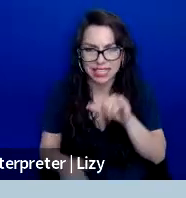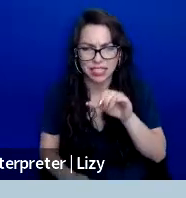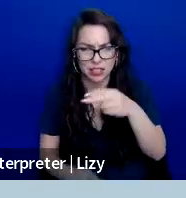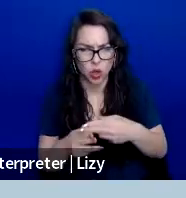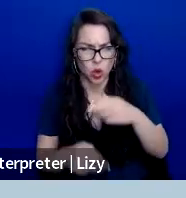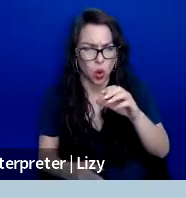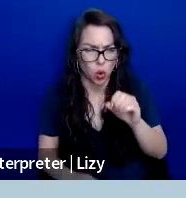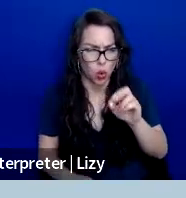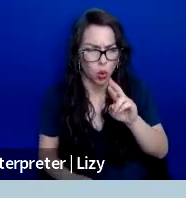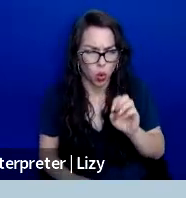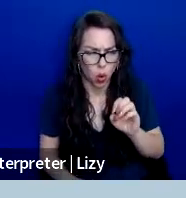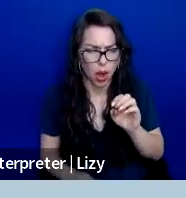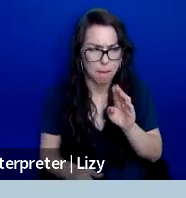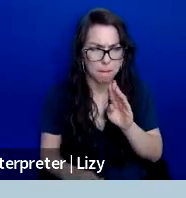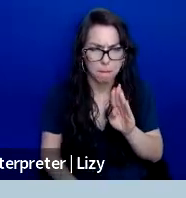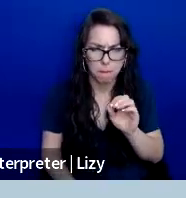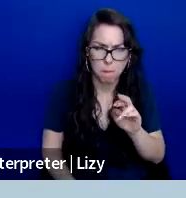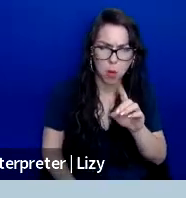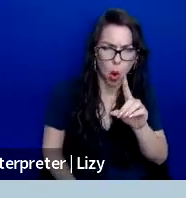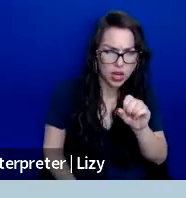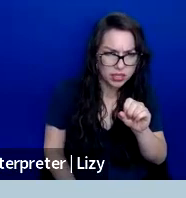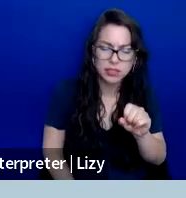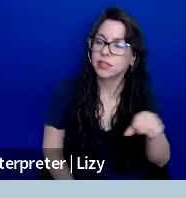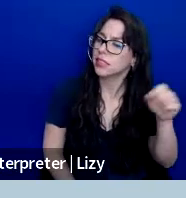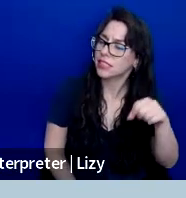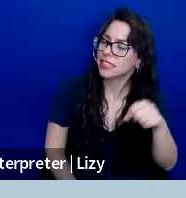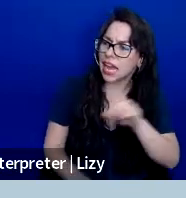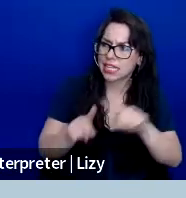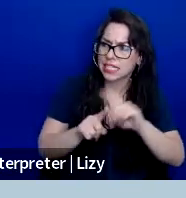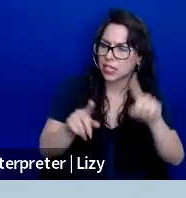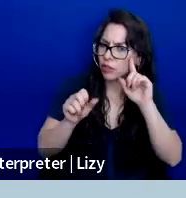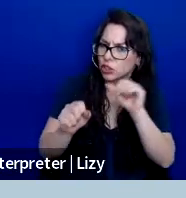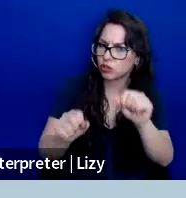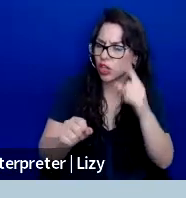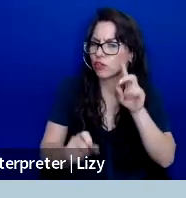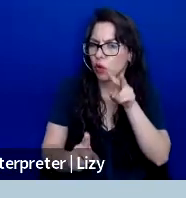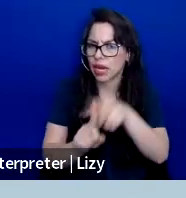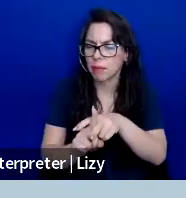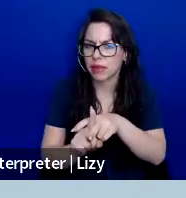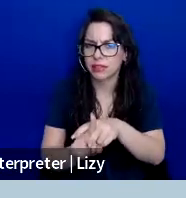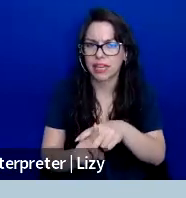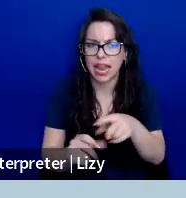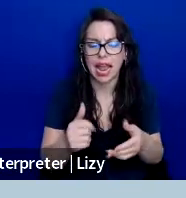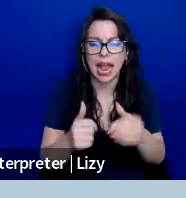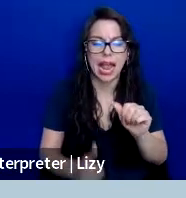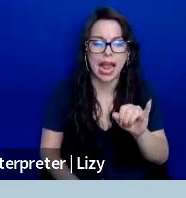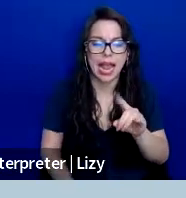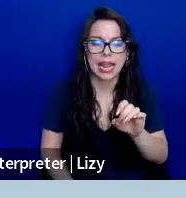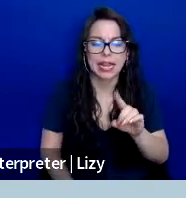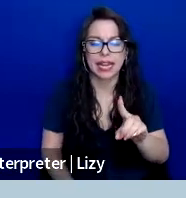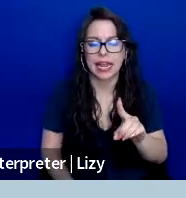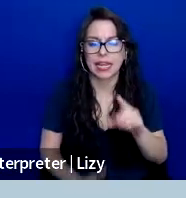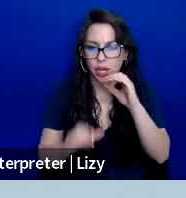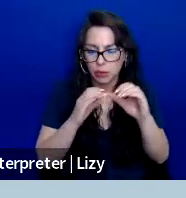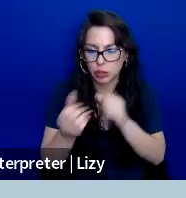of different kind of strategies when implementing aided communication supports, and kind of the most